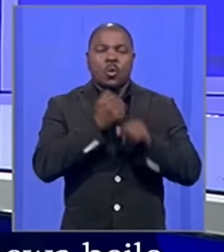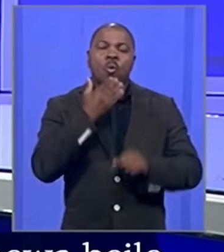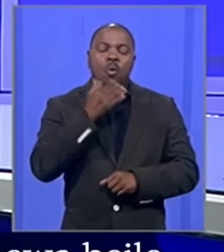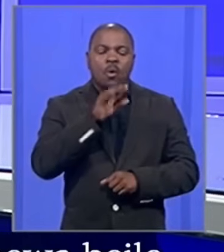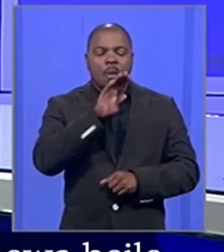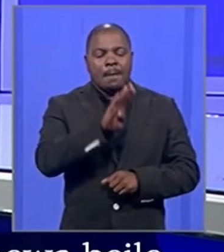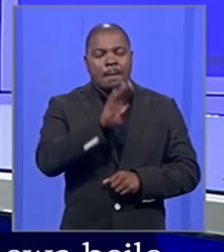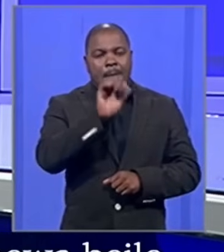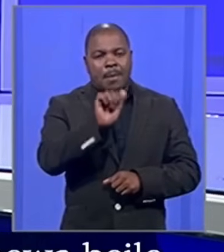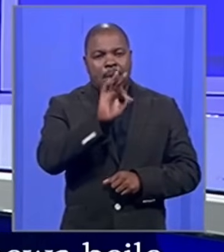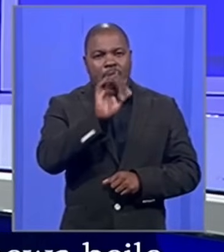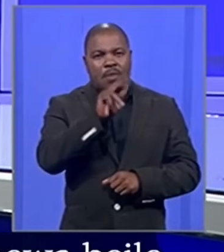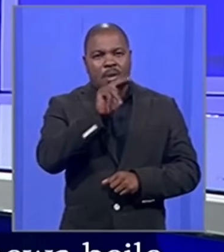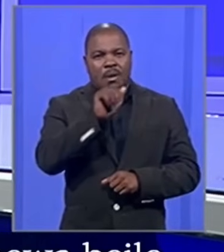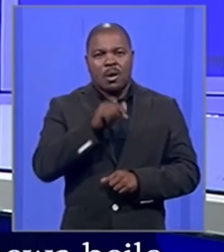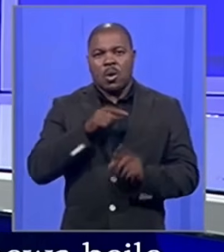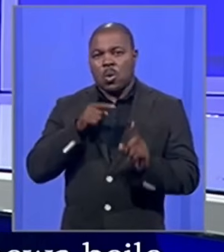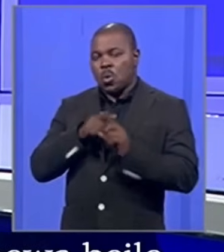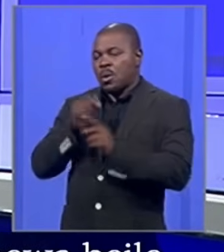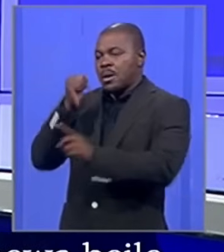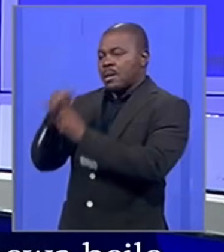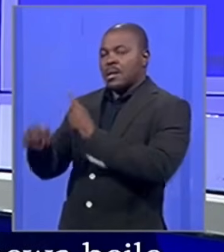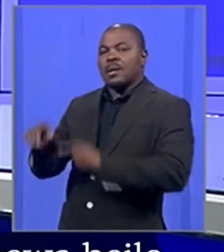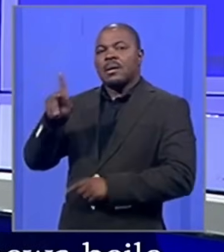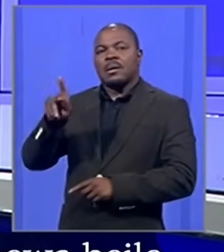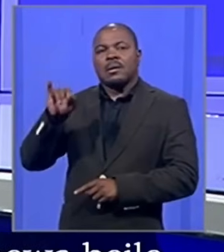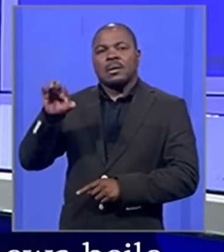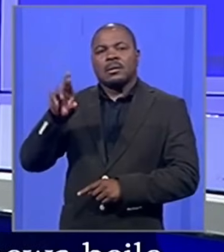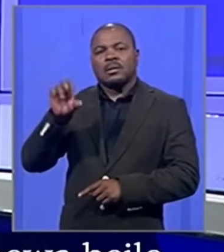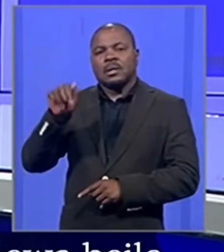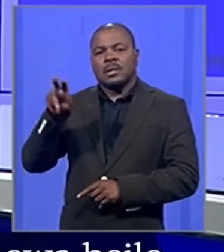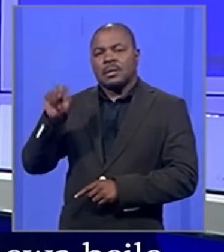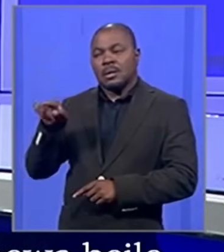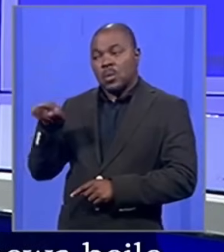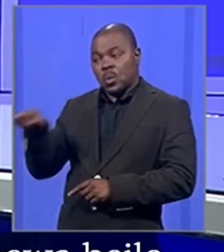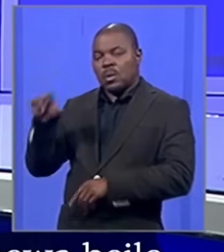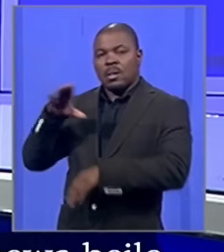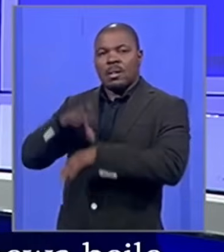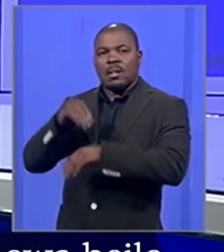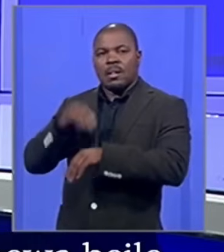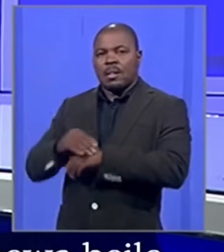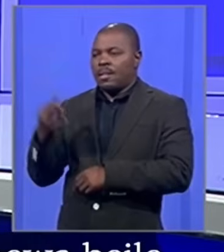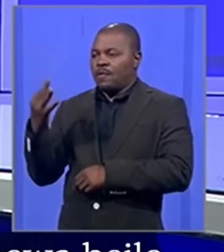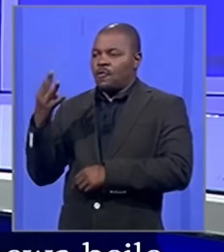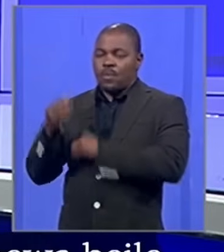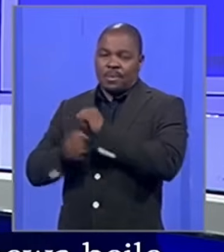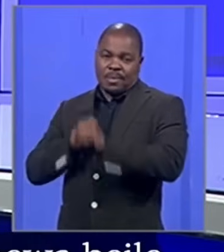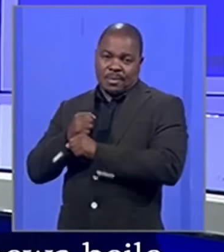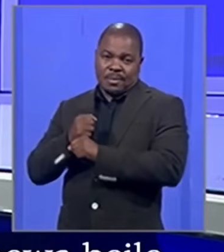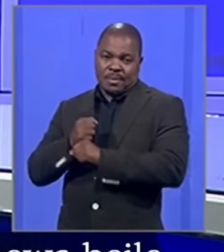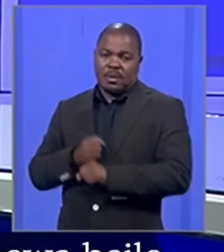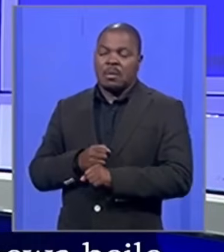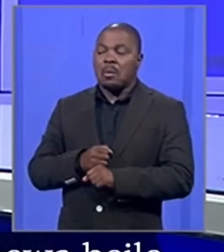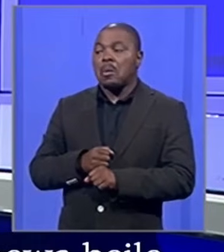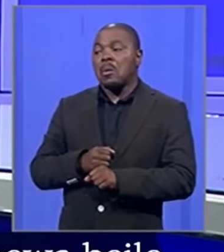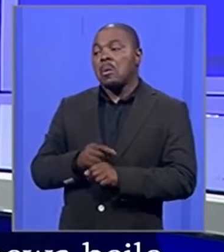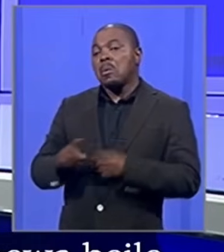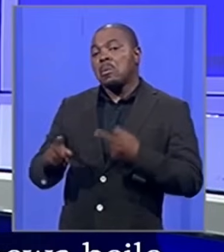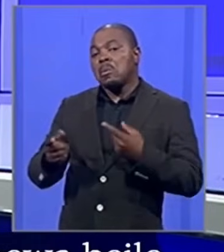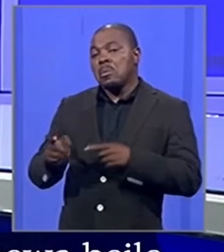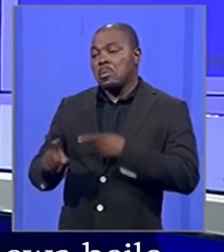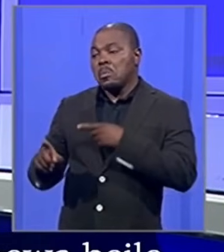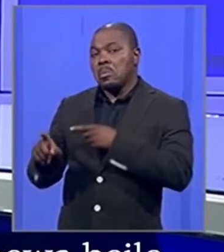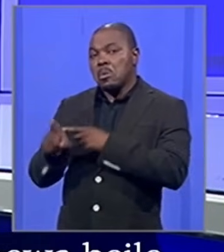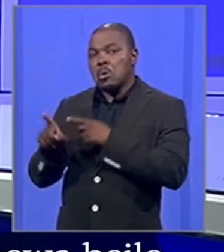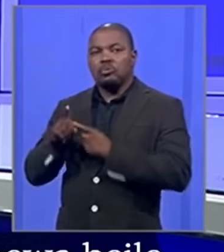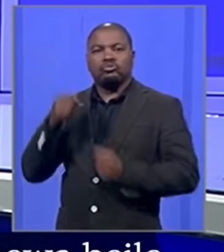polao e ya ga Kirsten Clates yo a neng a le dingwaga di le 34 ka nako eo Clates a neng a tsaya